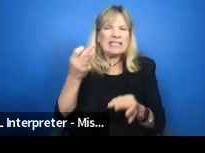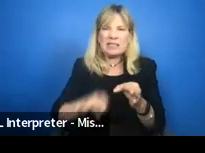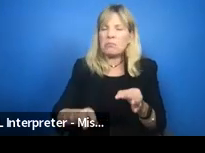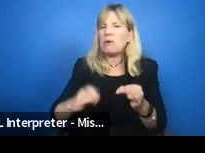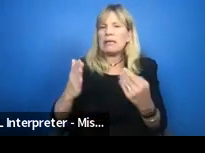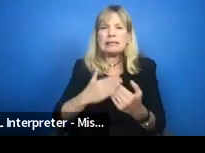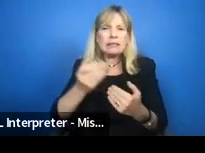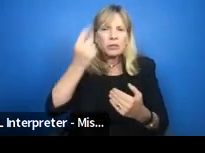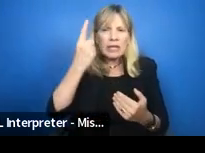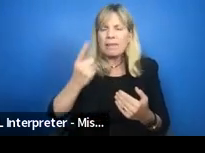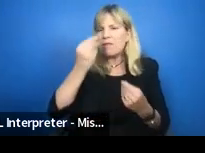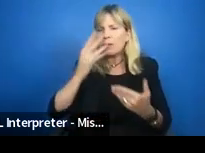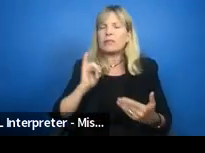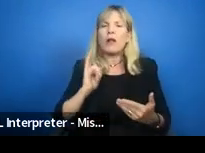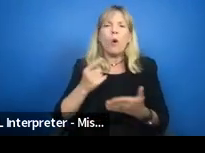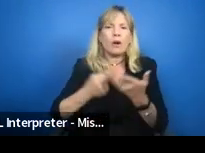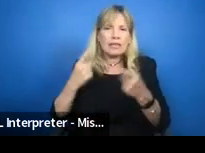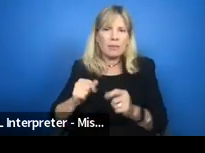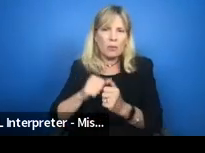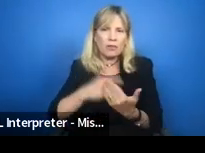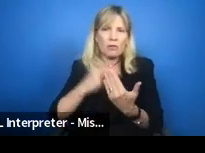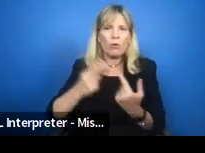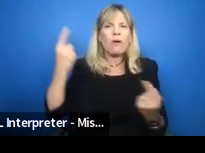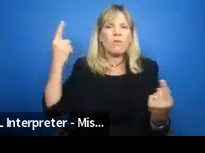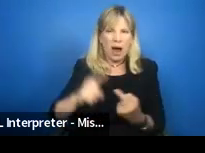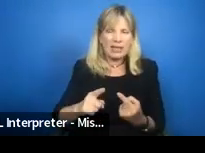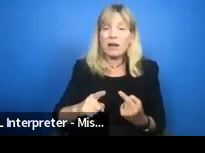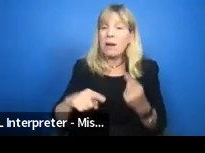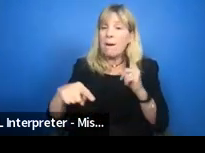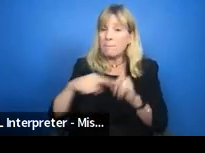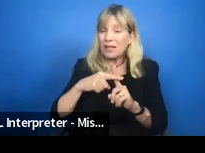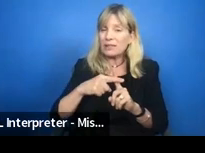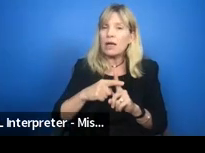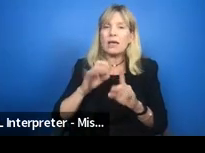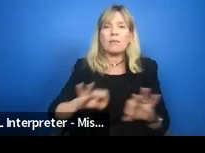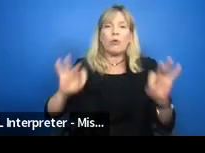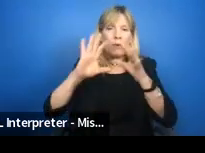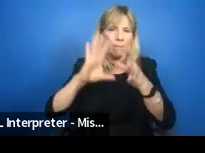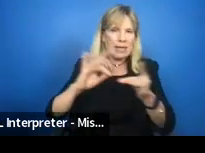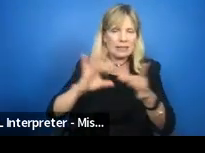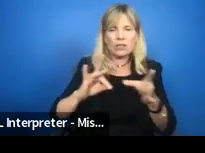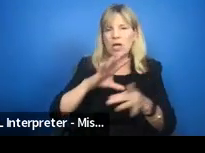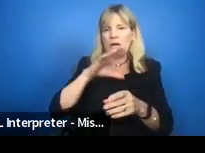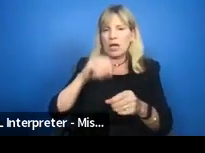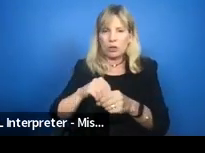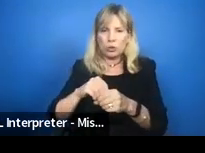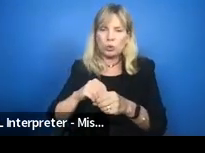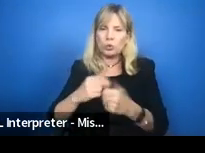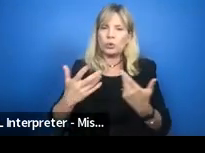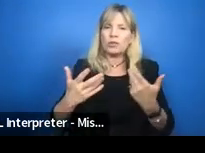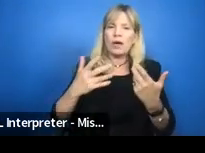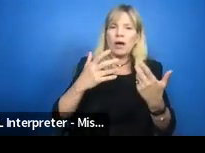digestible information about what's happening with unwinding. Plus, it's got some key messaging in there. It includes copy and pastable social